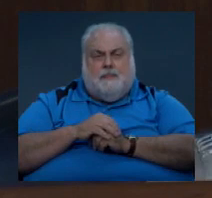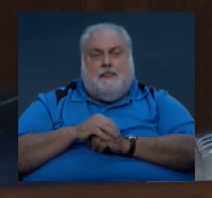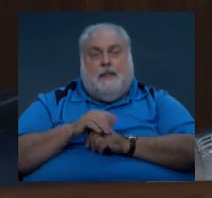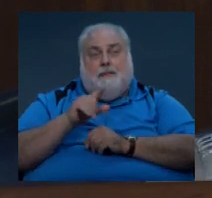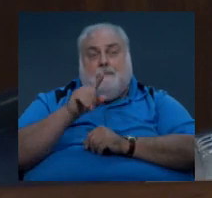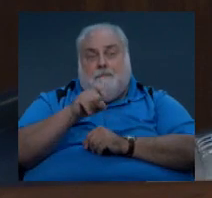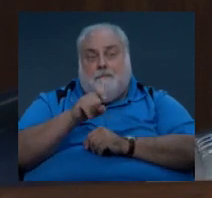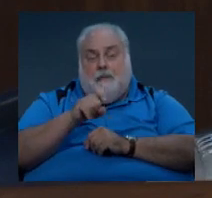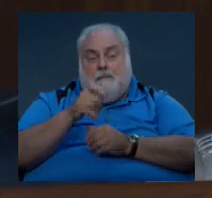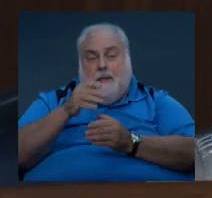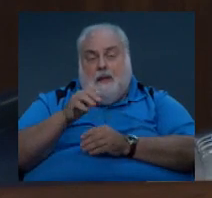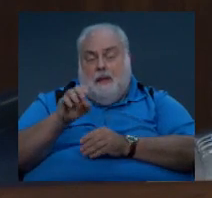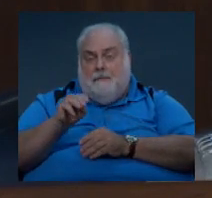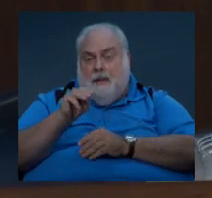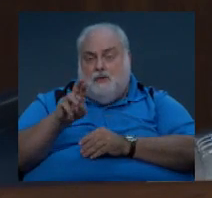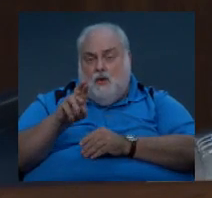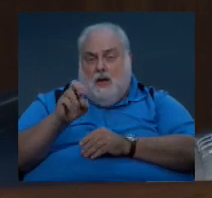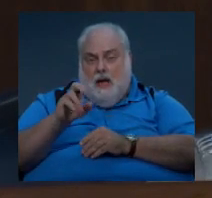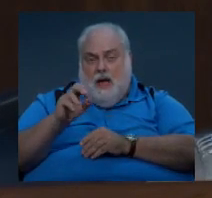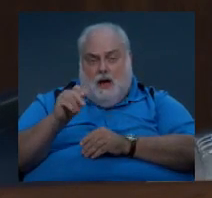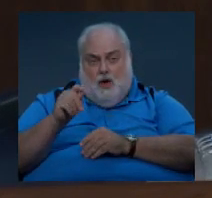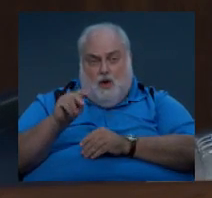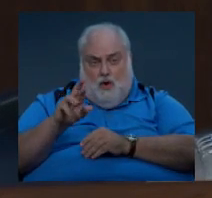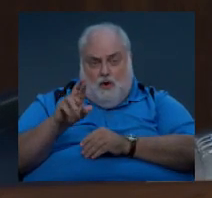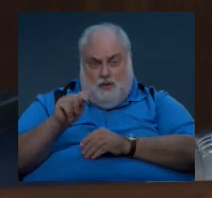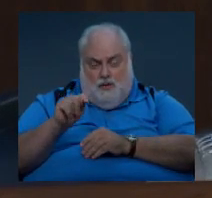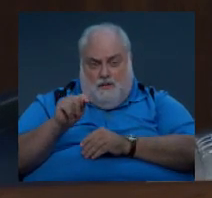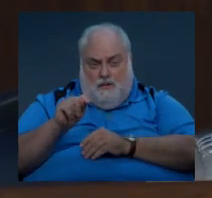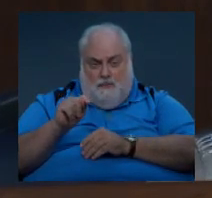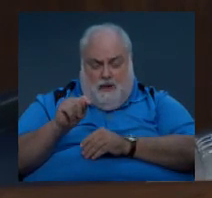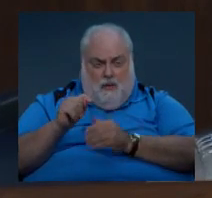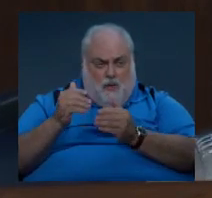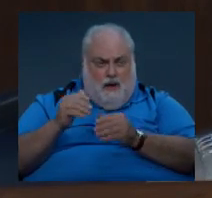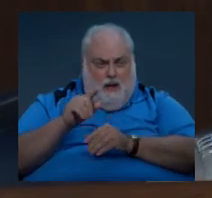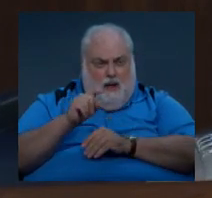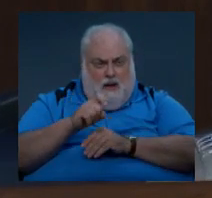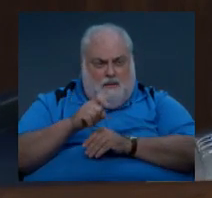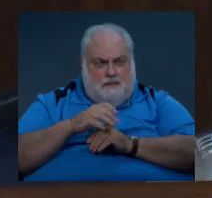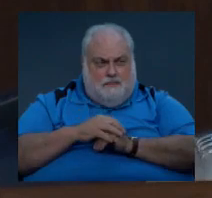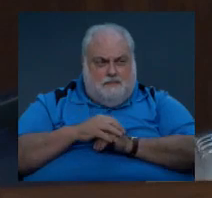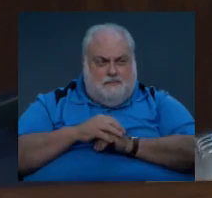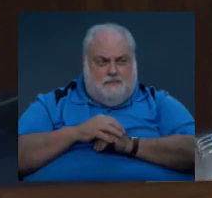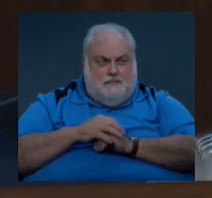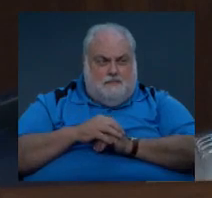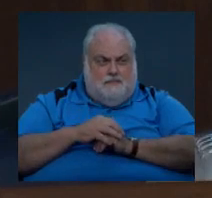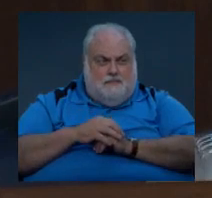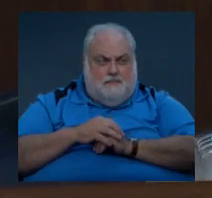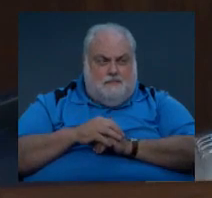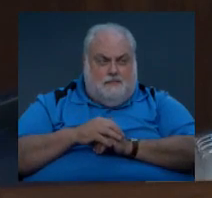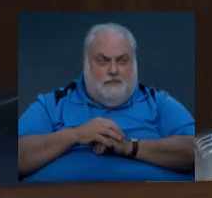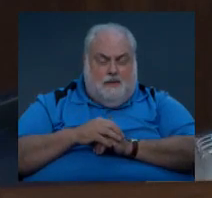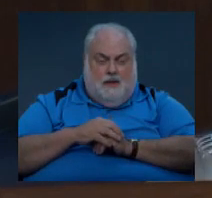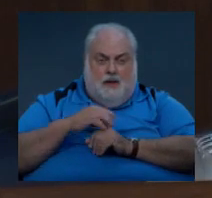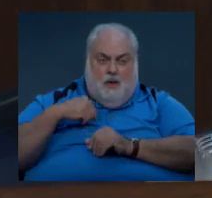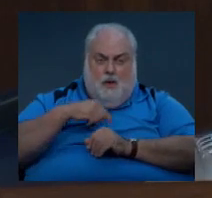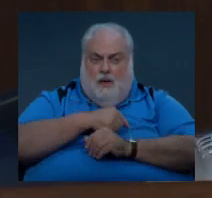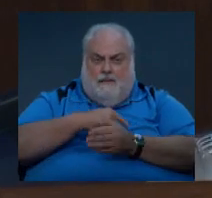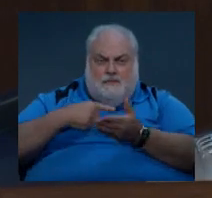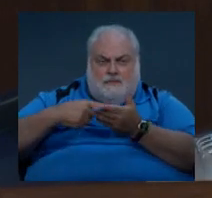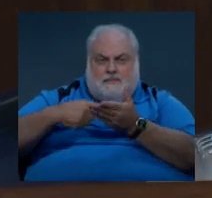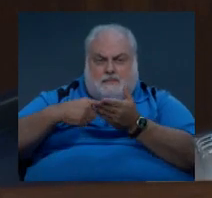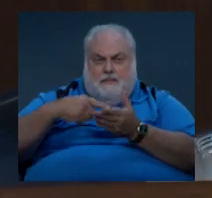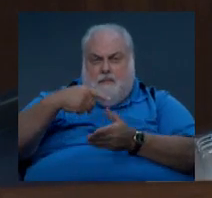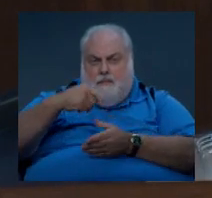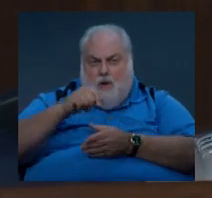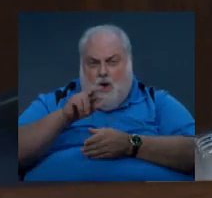be a question for Mr. Eckert, but I'll go ahead, or for John, I'll go ahead and ask you, Sarah. You know, we talk so much about the